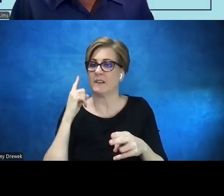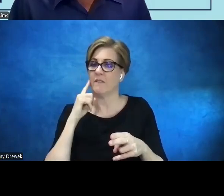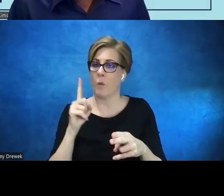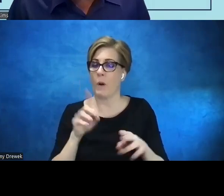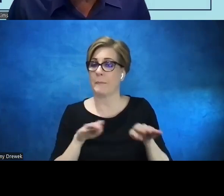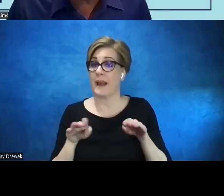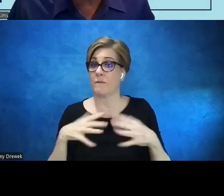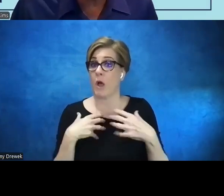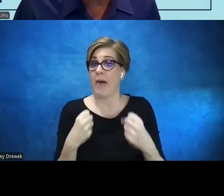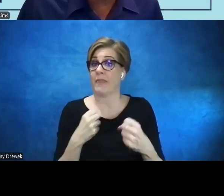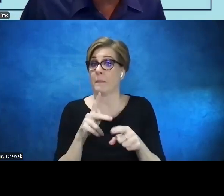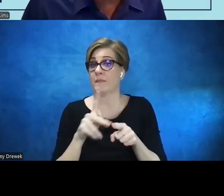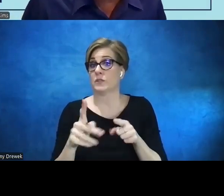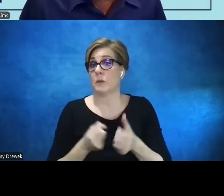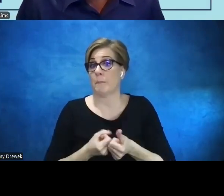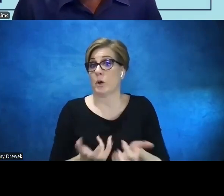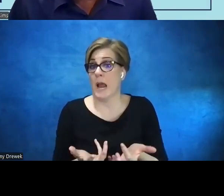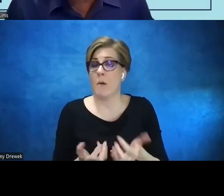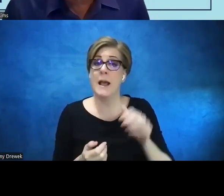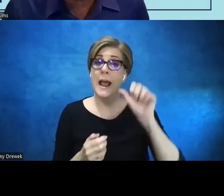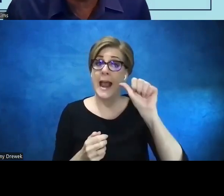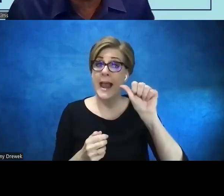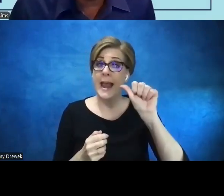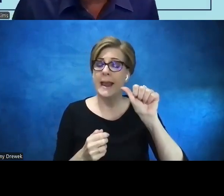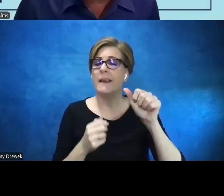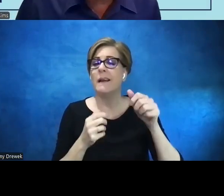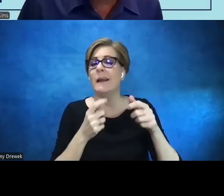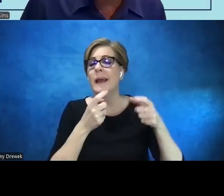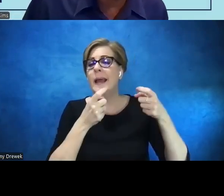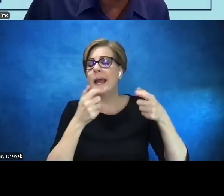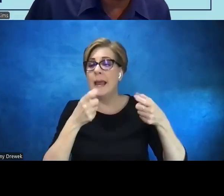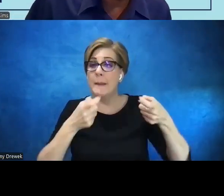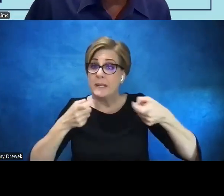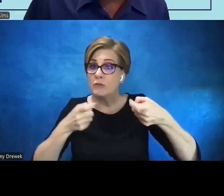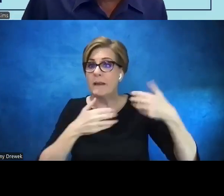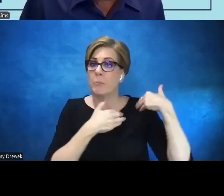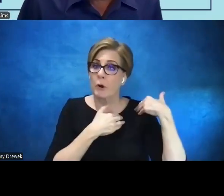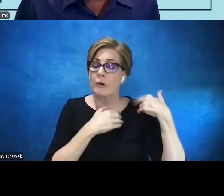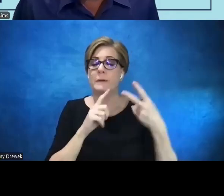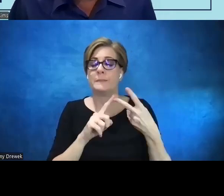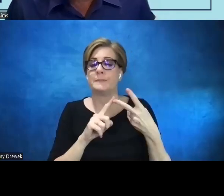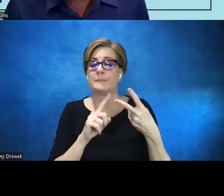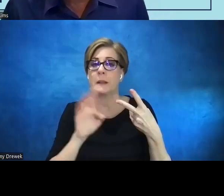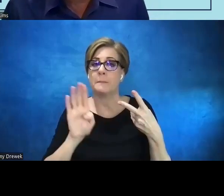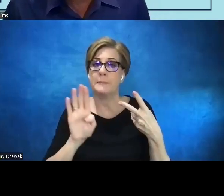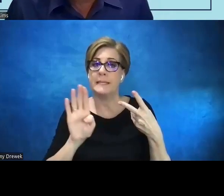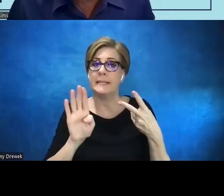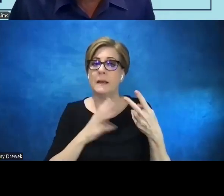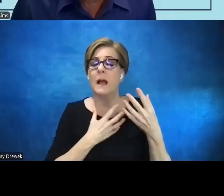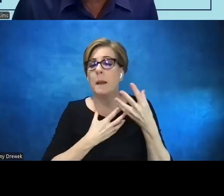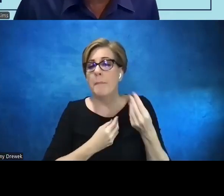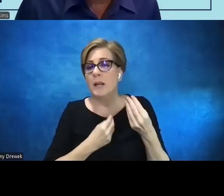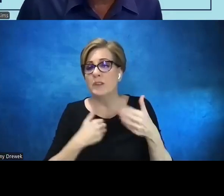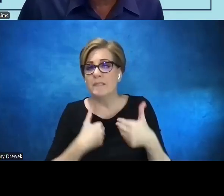have your choices in front of you. Is it A, administrative burden, B, compassion fatigue, C, large caseloads,